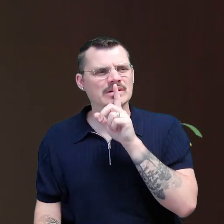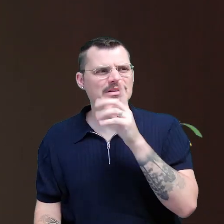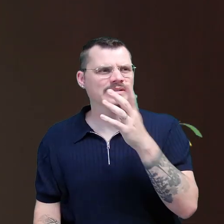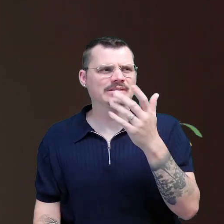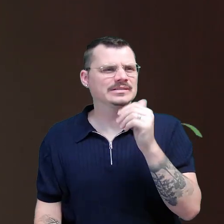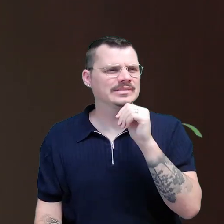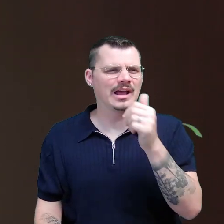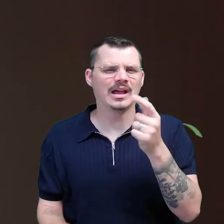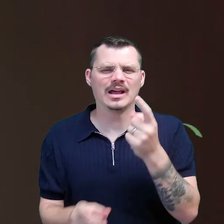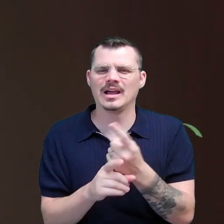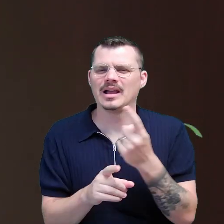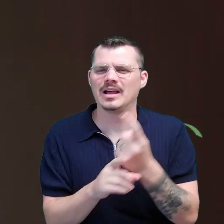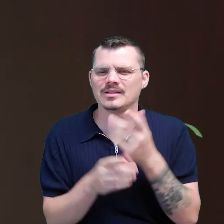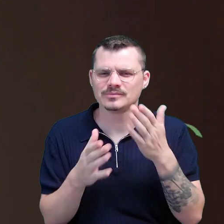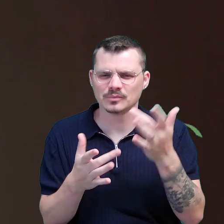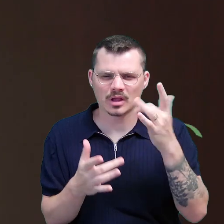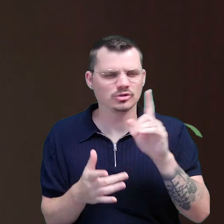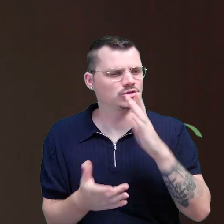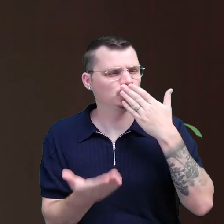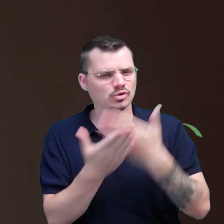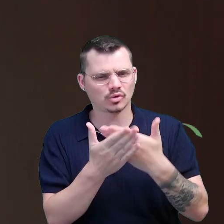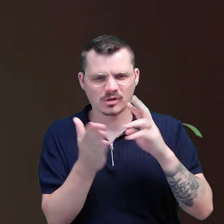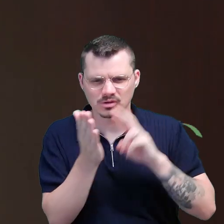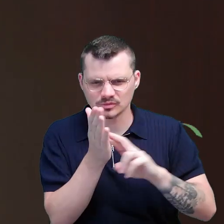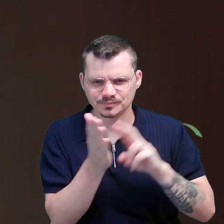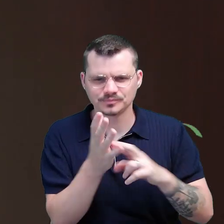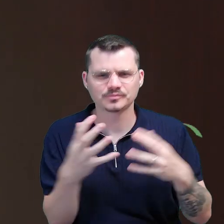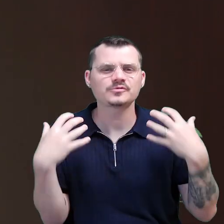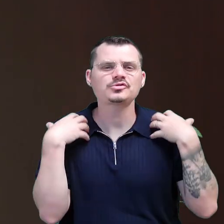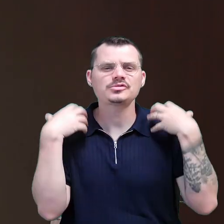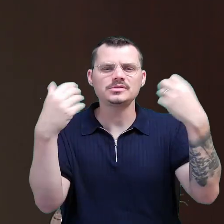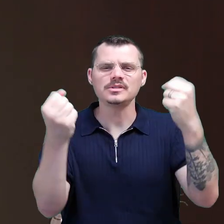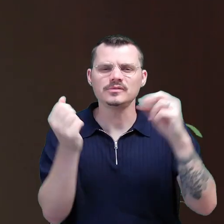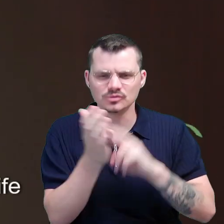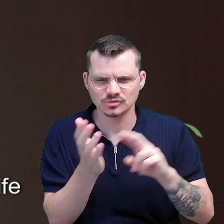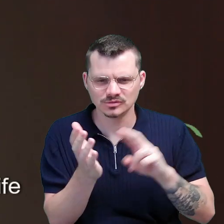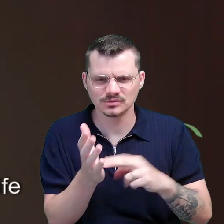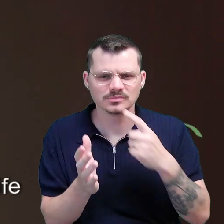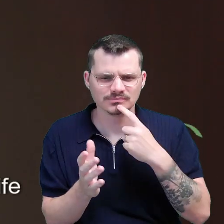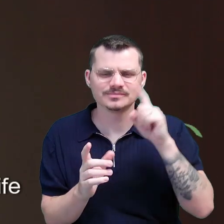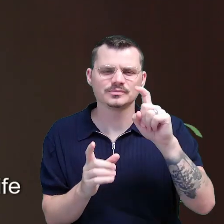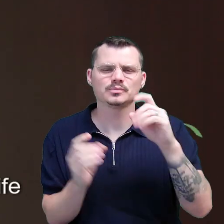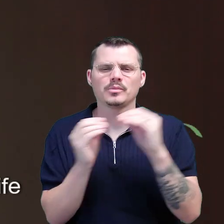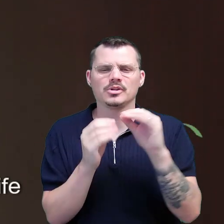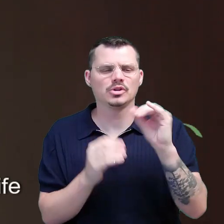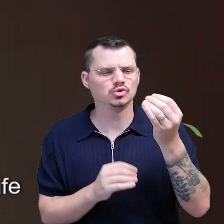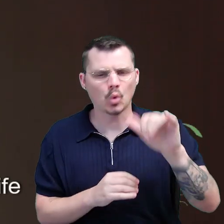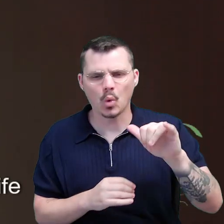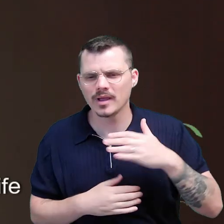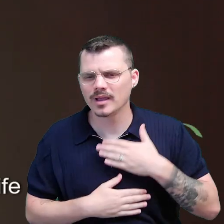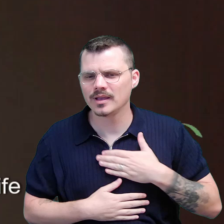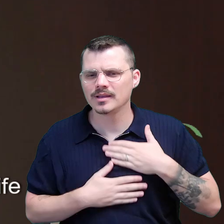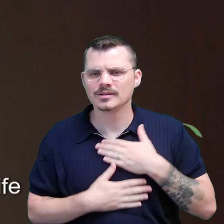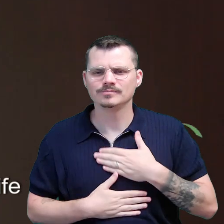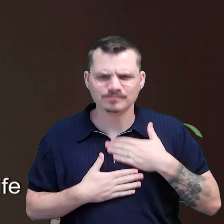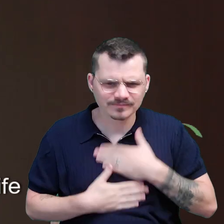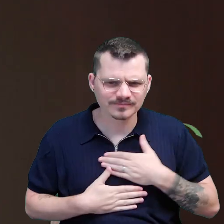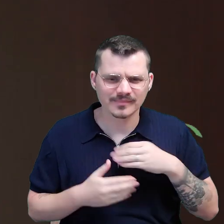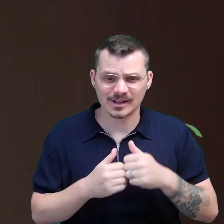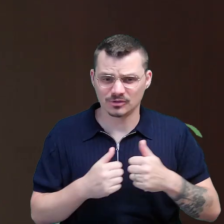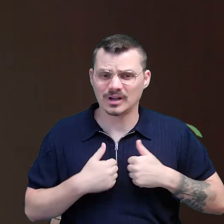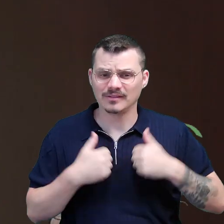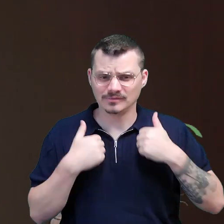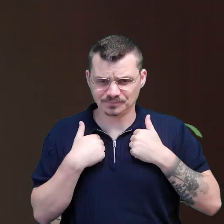misguided, because all the really good research, recovery research, says lots and lots of joy and pleasure in your